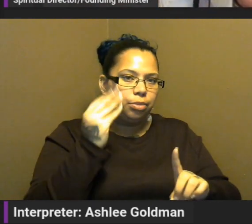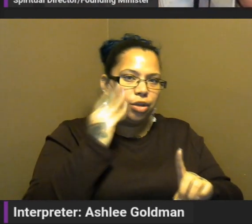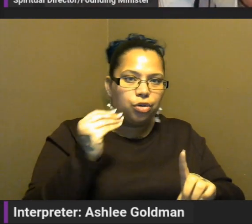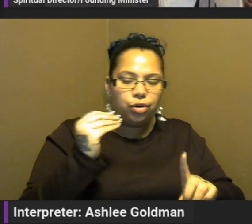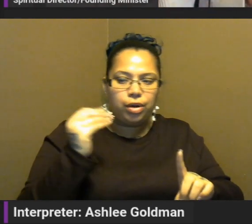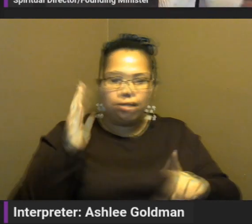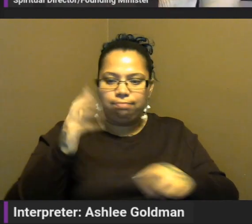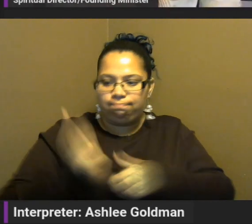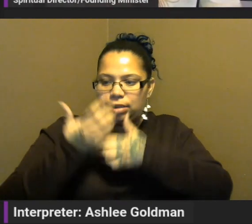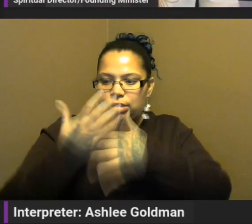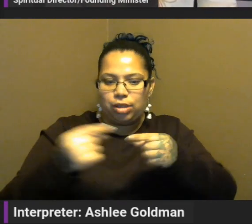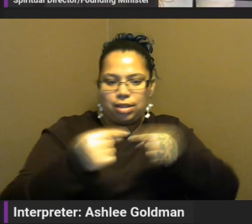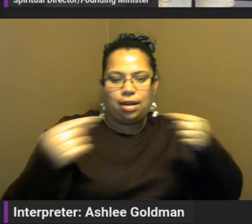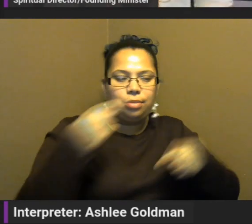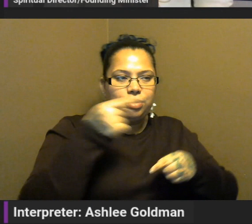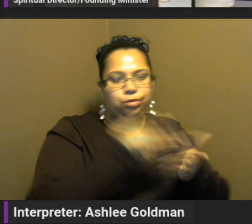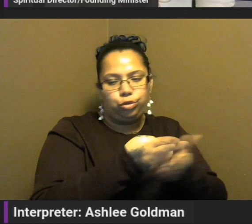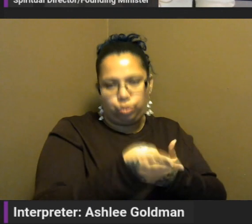opposite of this truth.